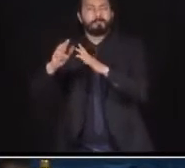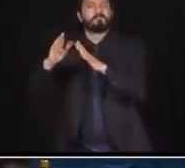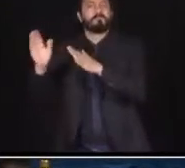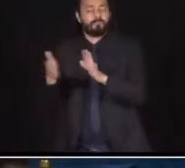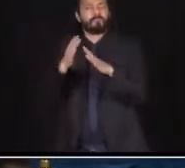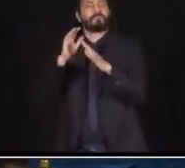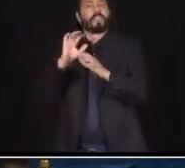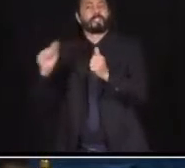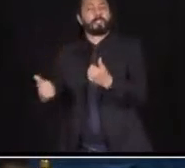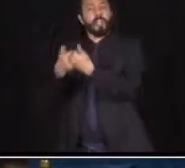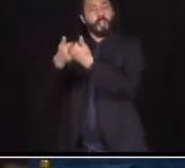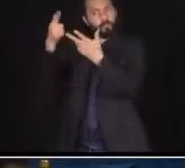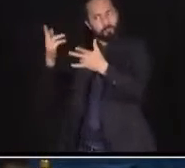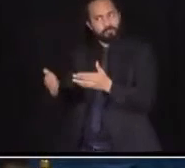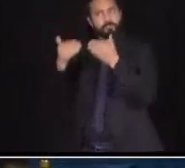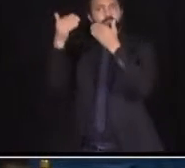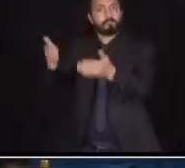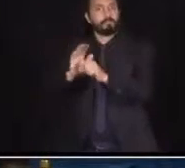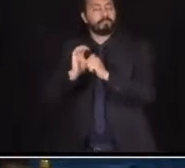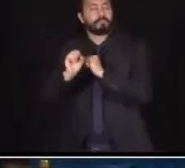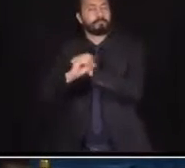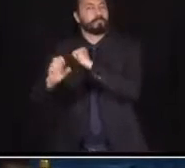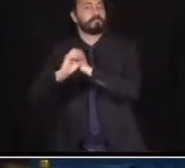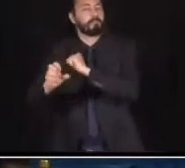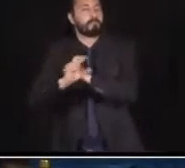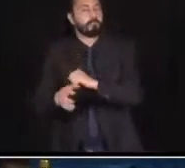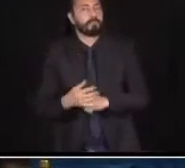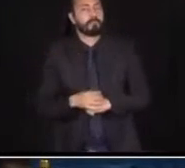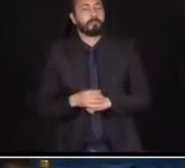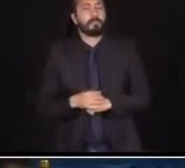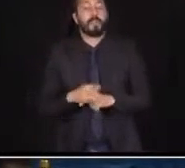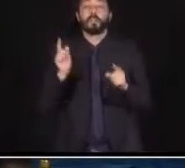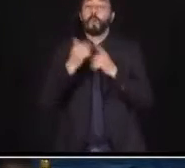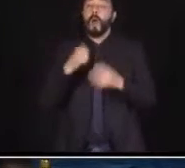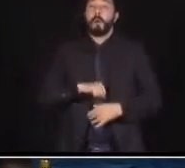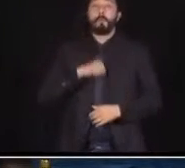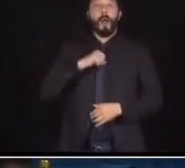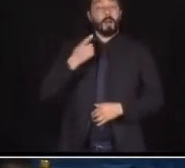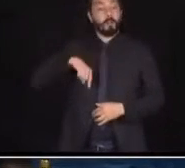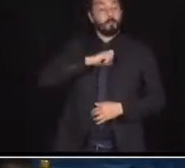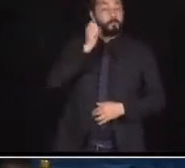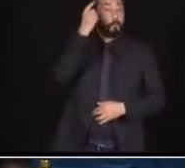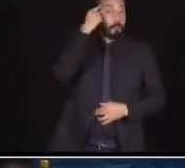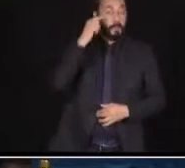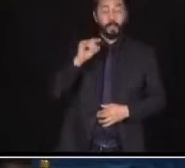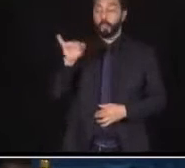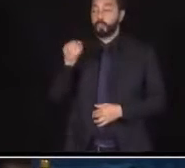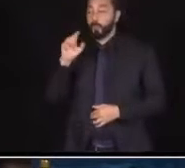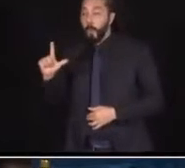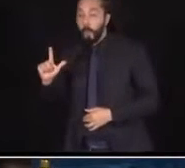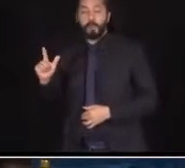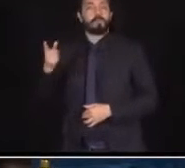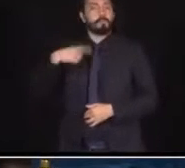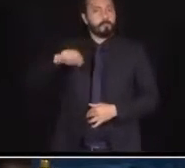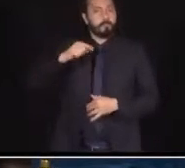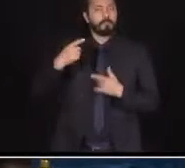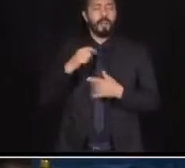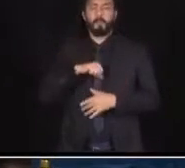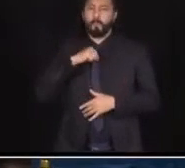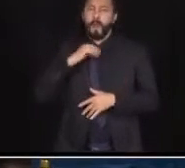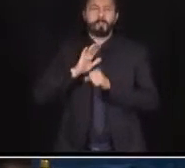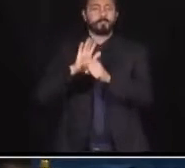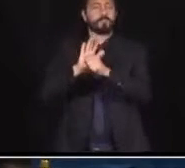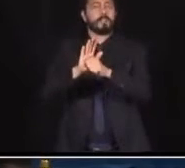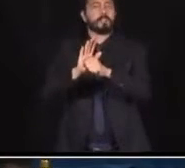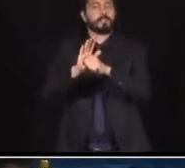Jamal today, proud of the work we have done in the fight against this pandemic. I'm very proud of the efforts of countless Ontario